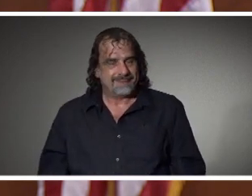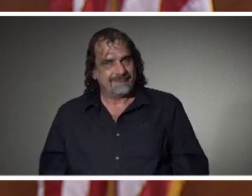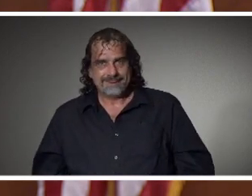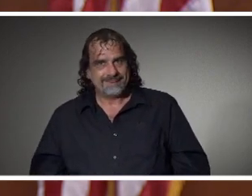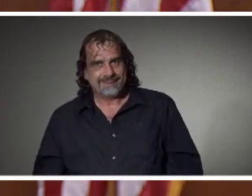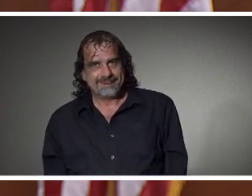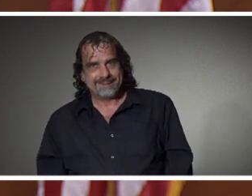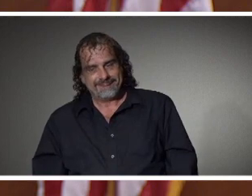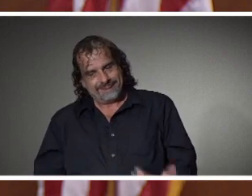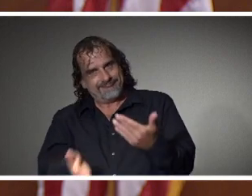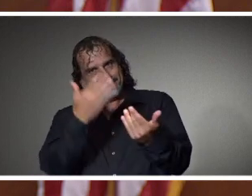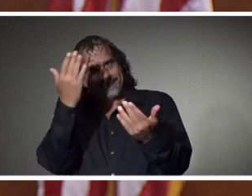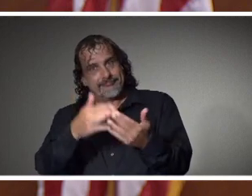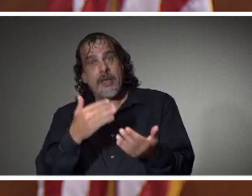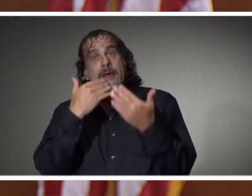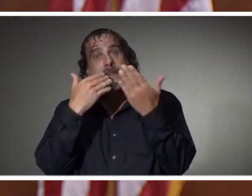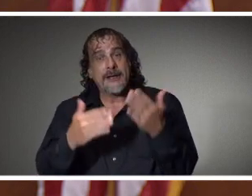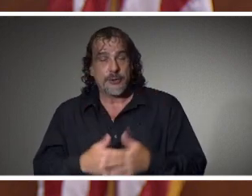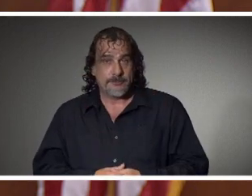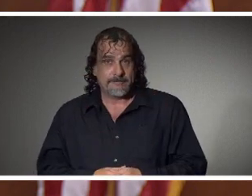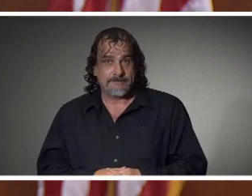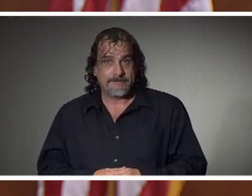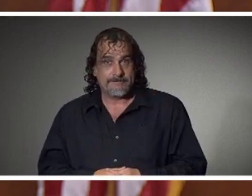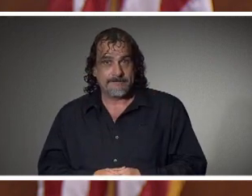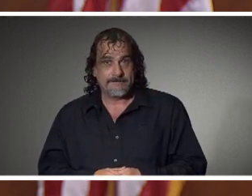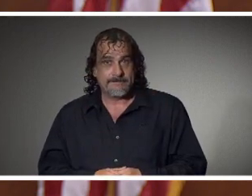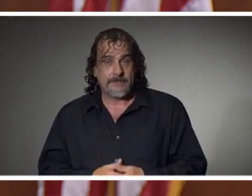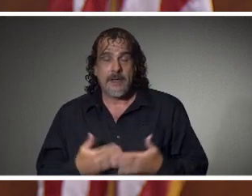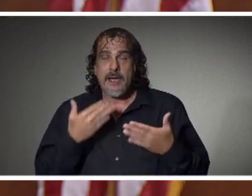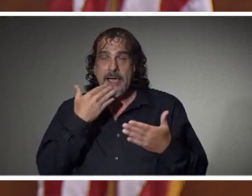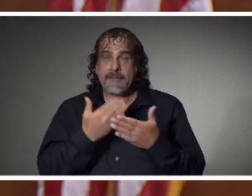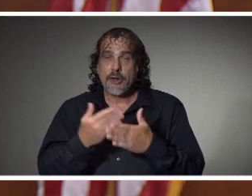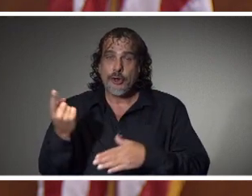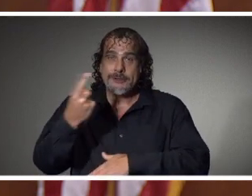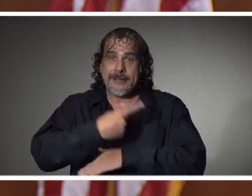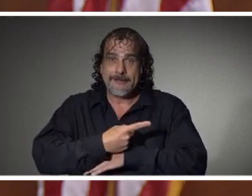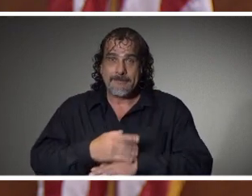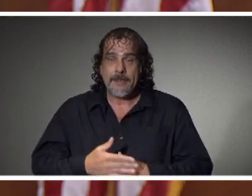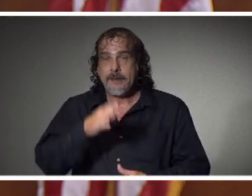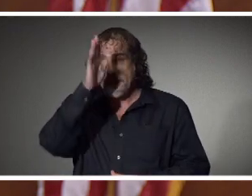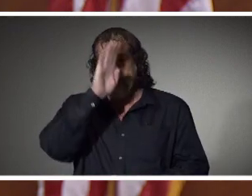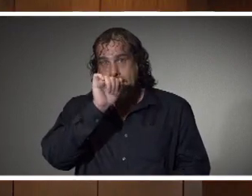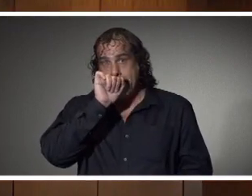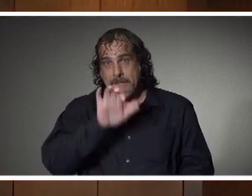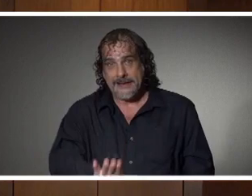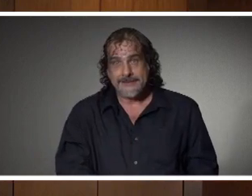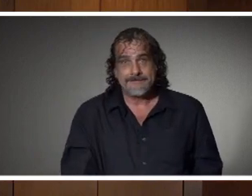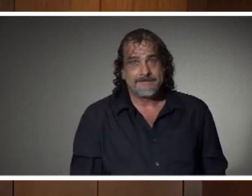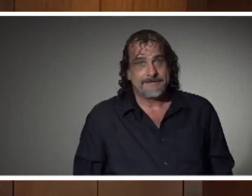That's the formula. Thank y'all. Have a great day. God bless.